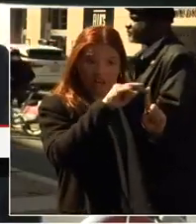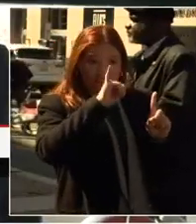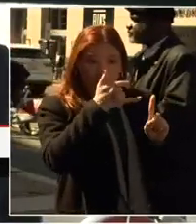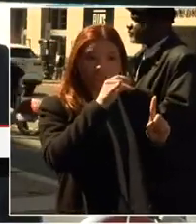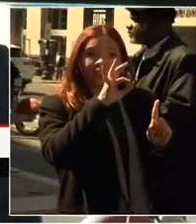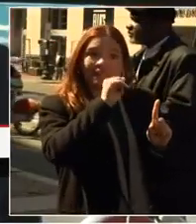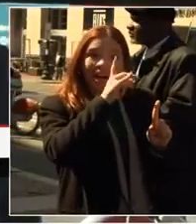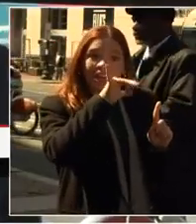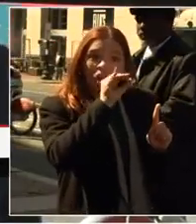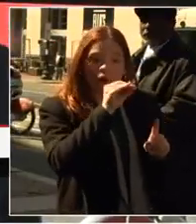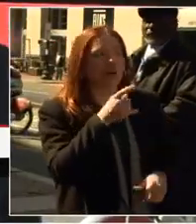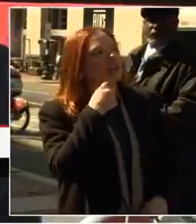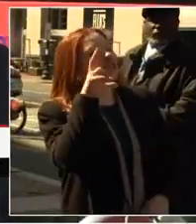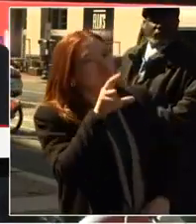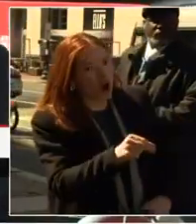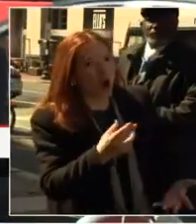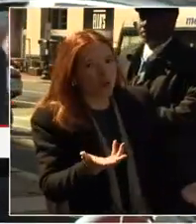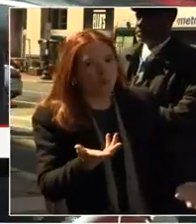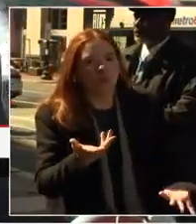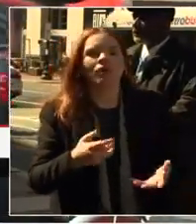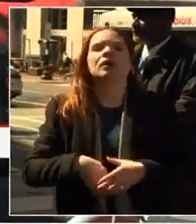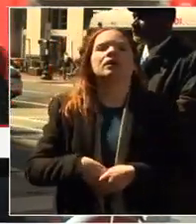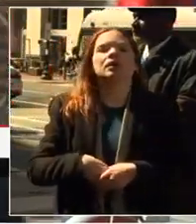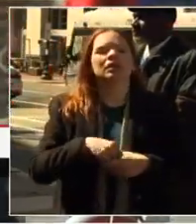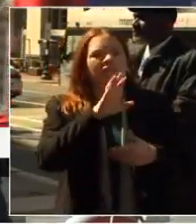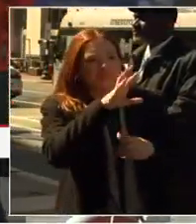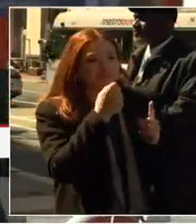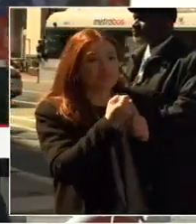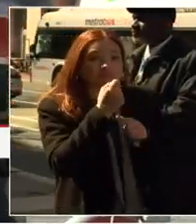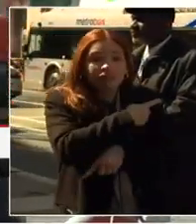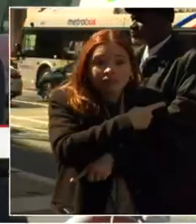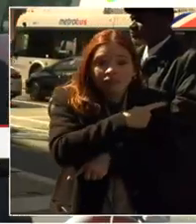any other off topic? Because I know you guys have more off topic. Yeah, Susanna over here.